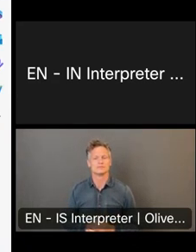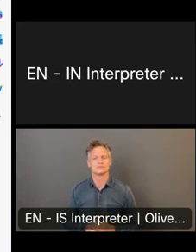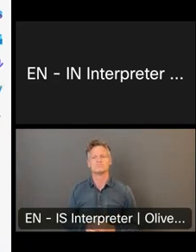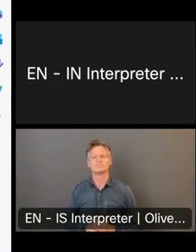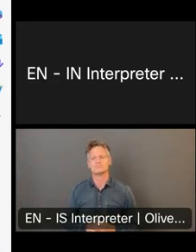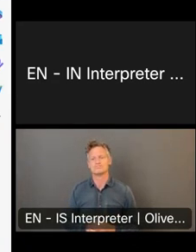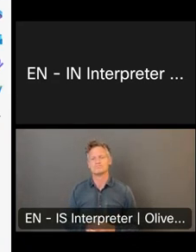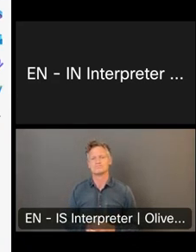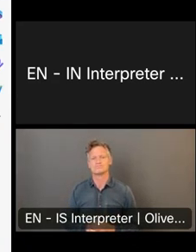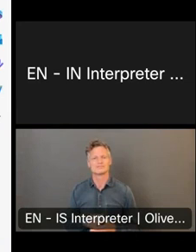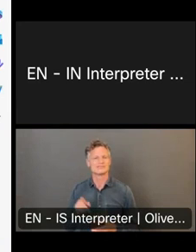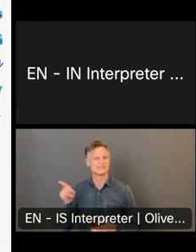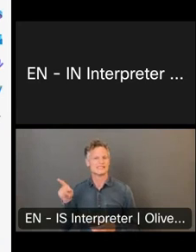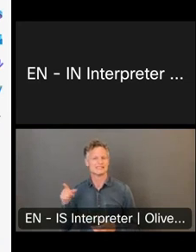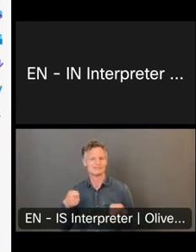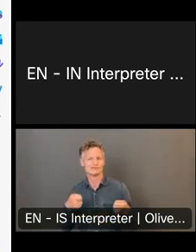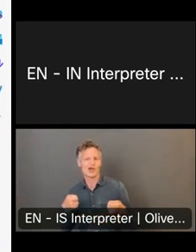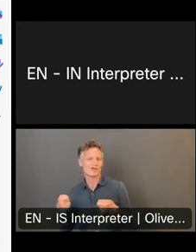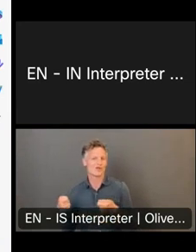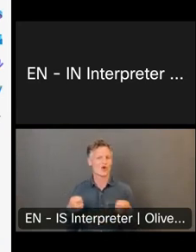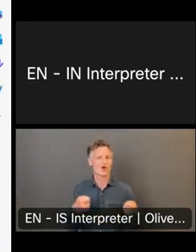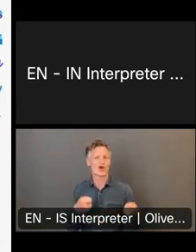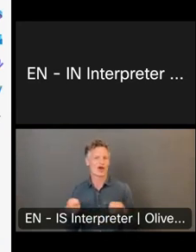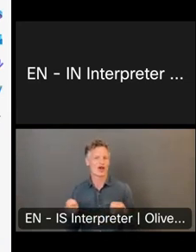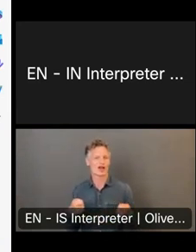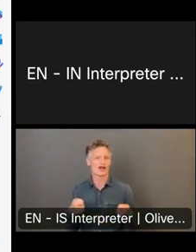The tug of war that exists between routinization or